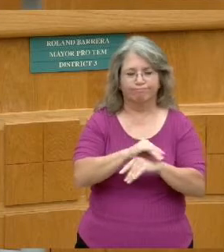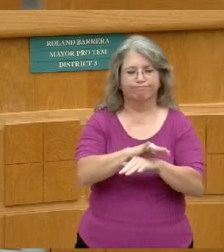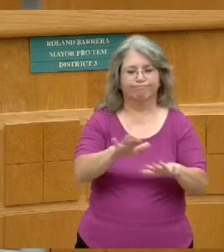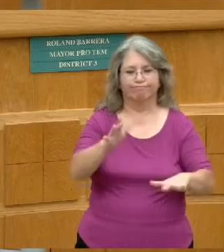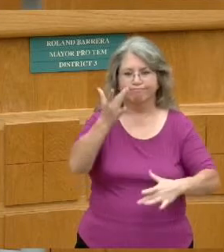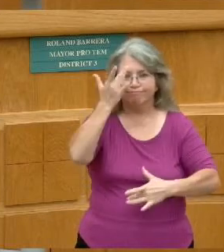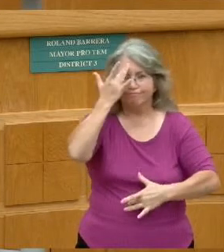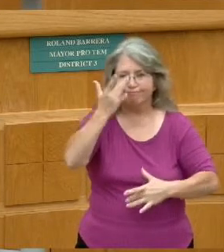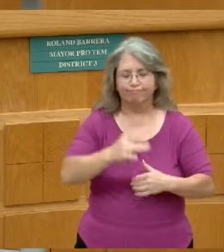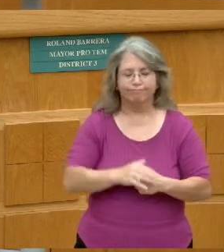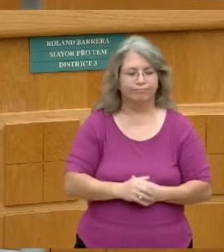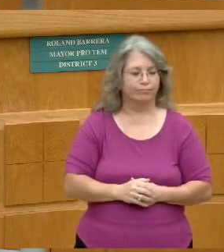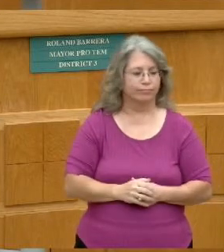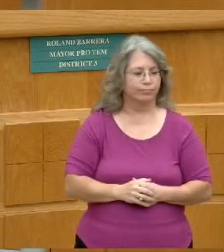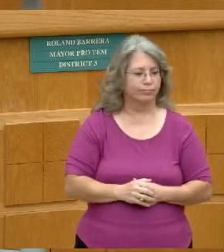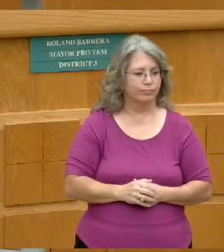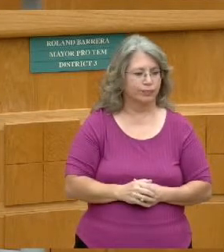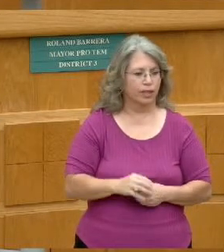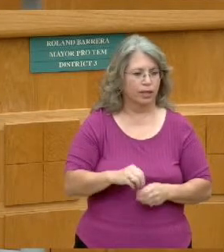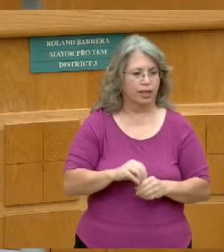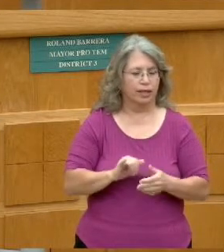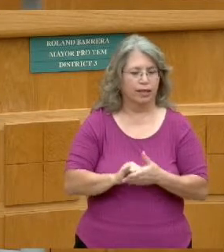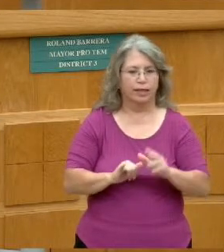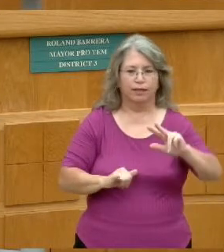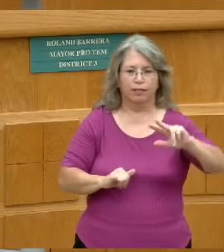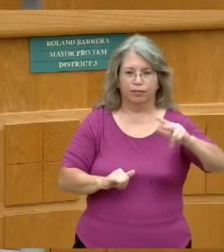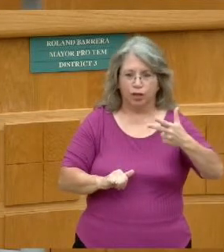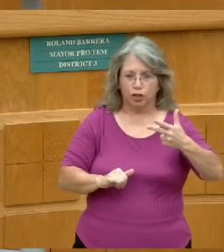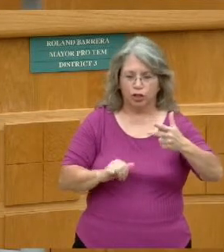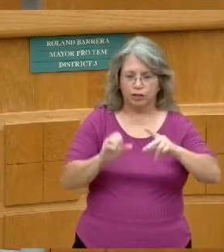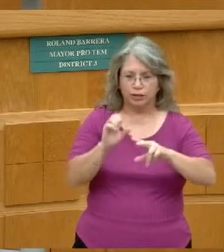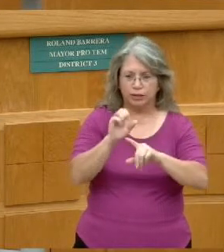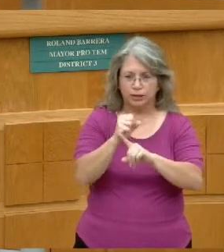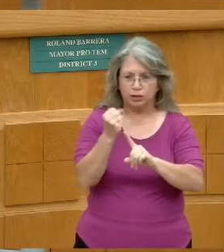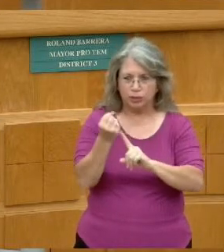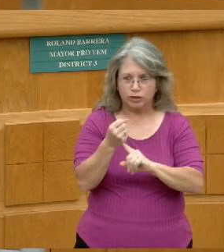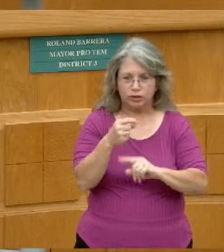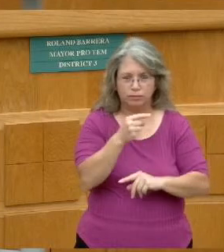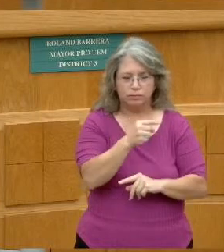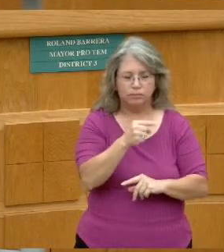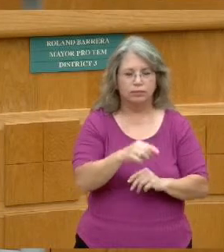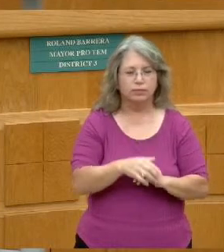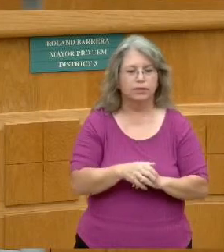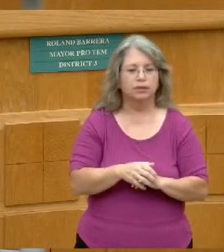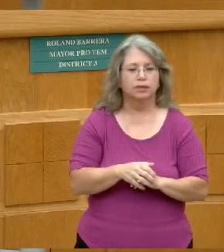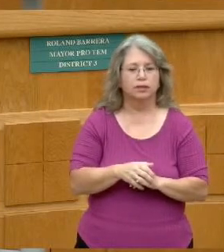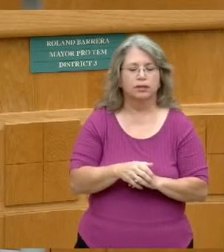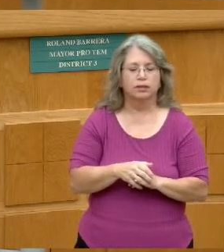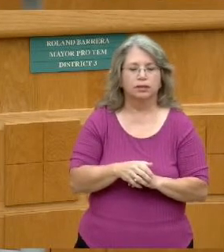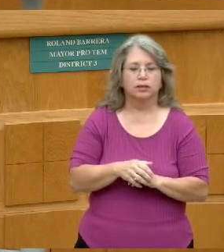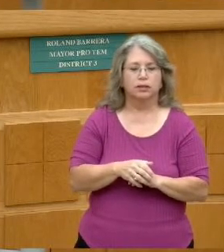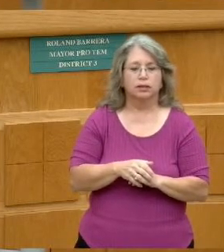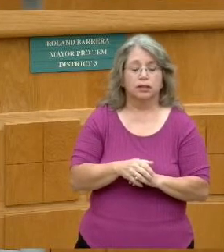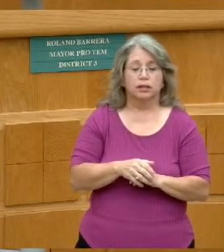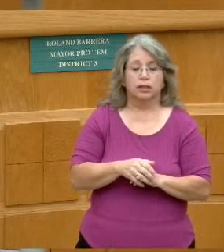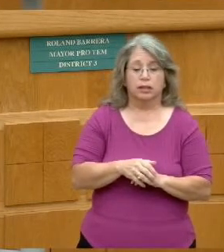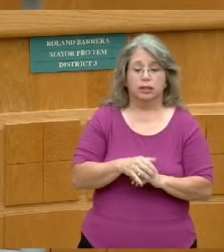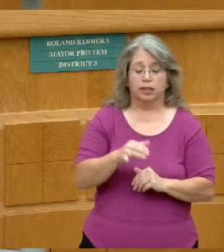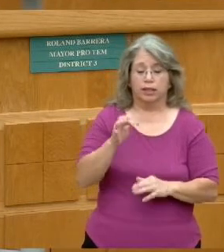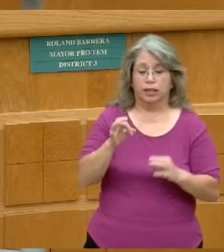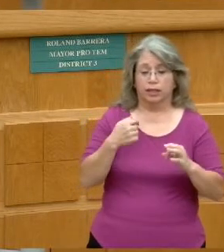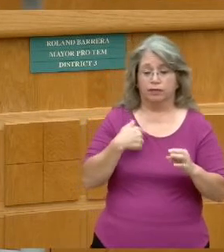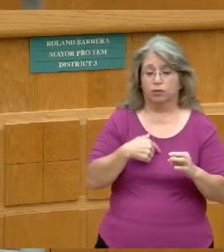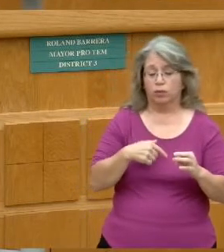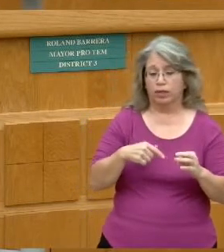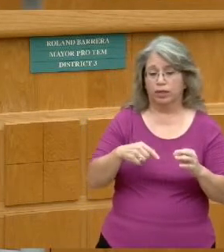if we're able to increase our social distancing game and people that aren't wearing masks start to wear masks,